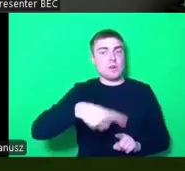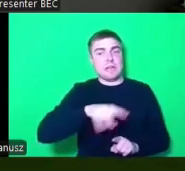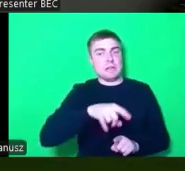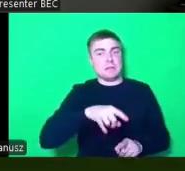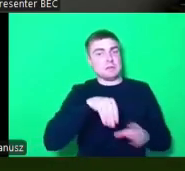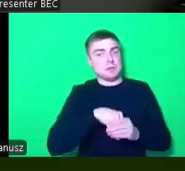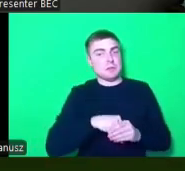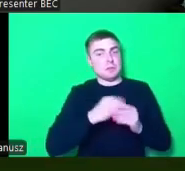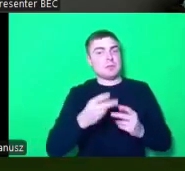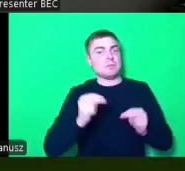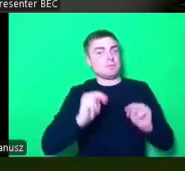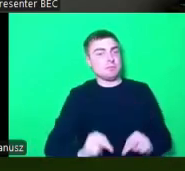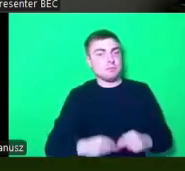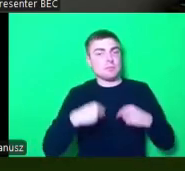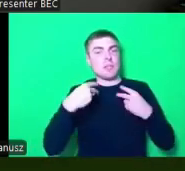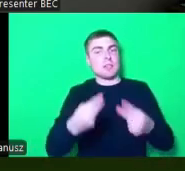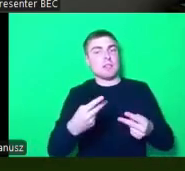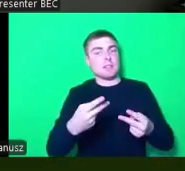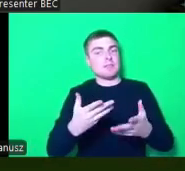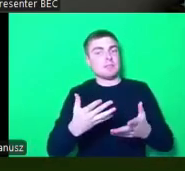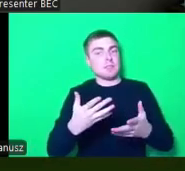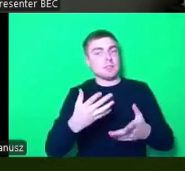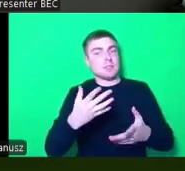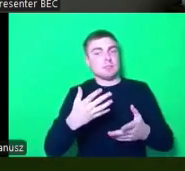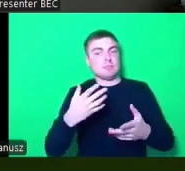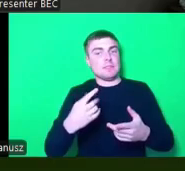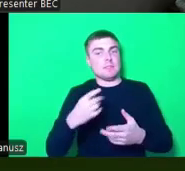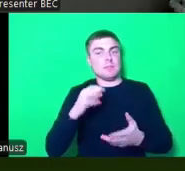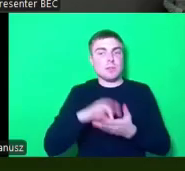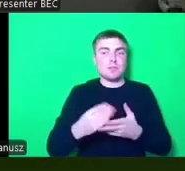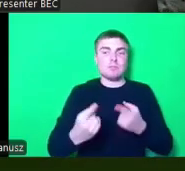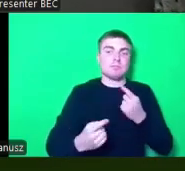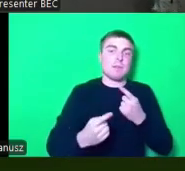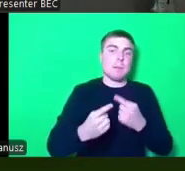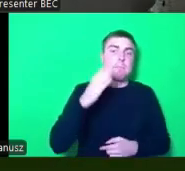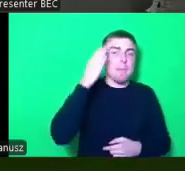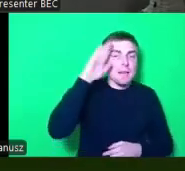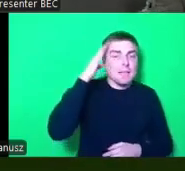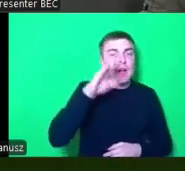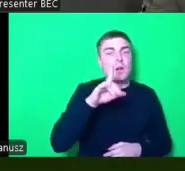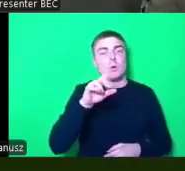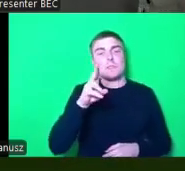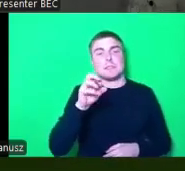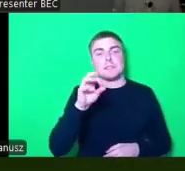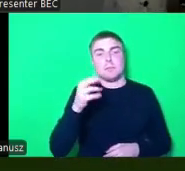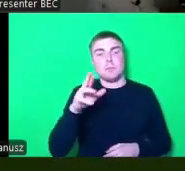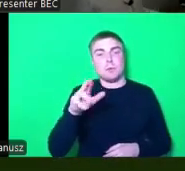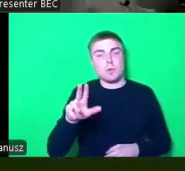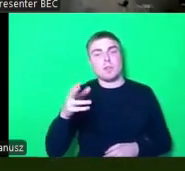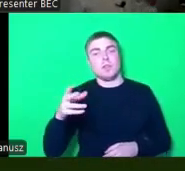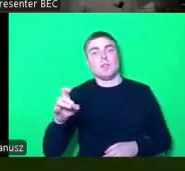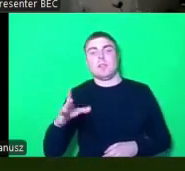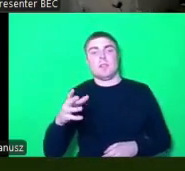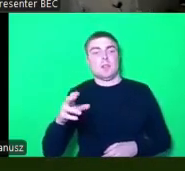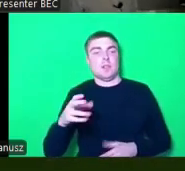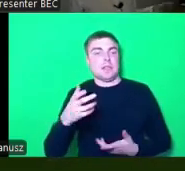political unit within Belgium or Luxembourg or Andorra or something. I think it's not very useful. So we